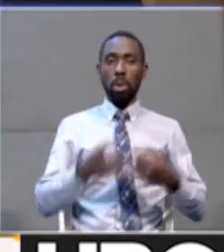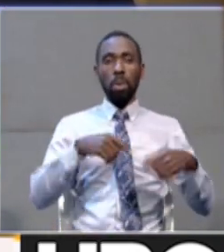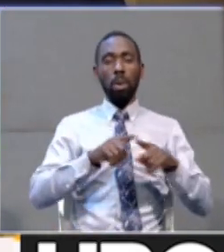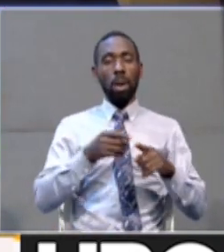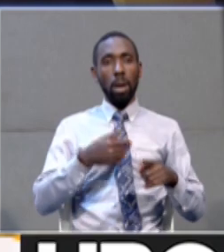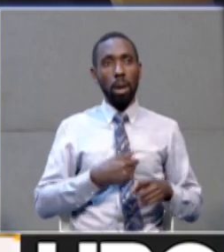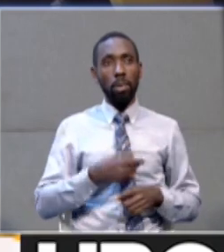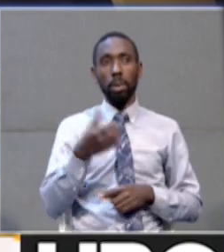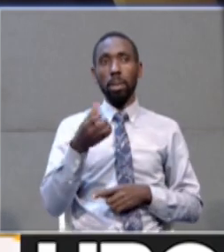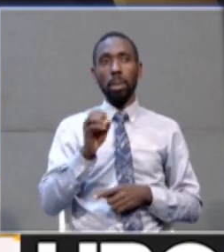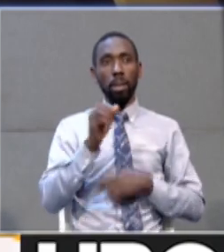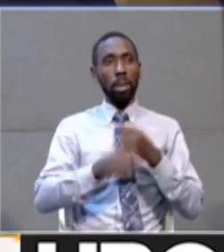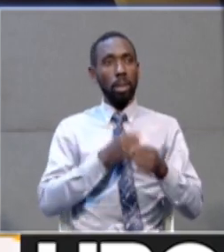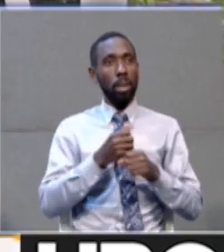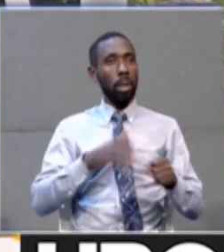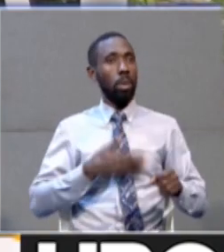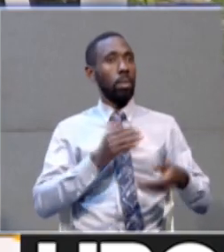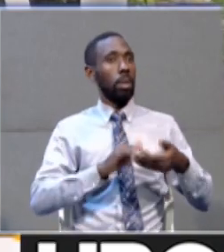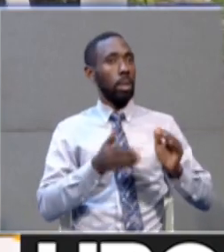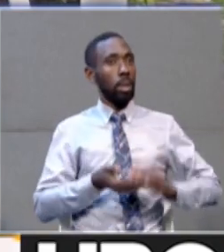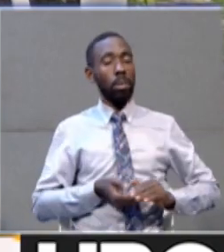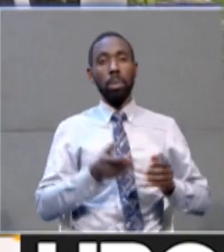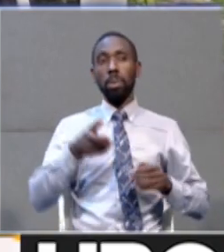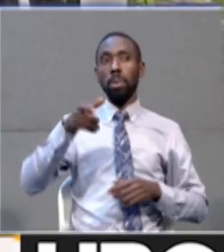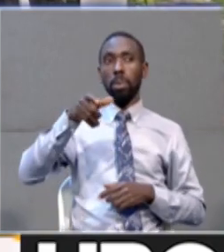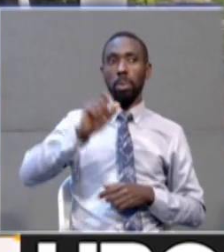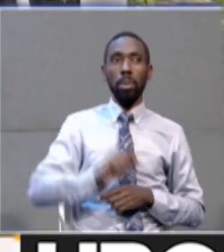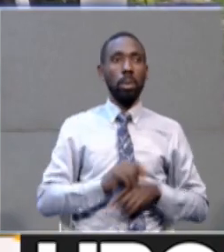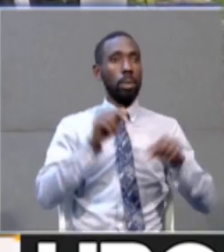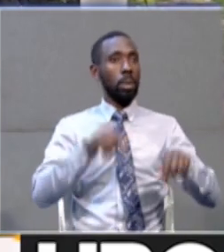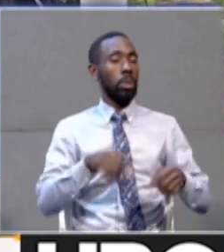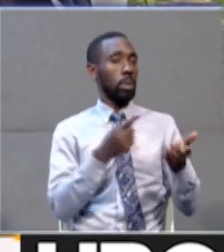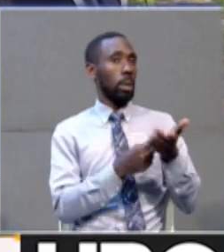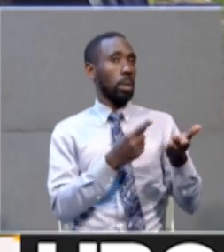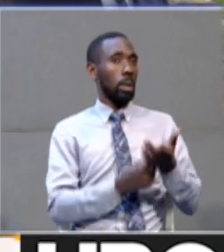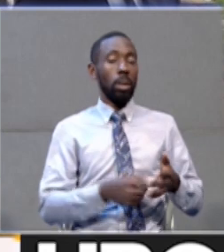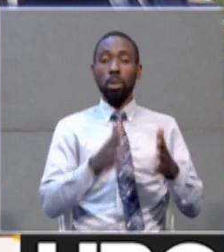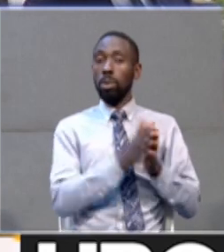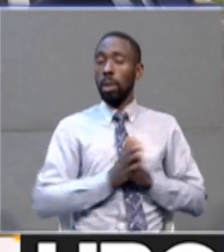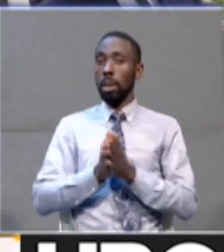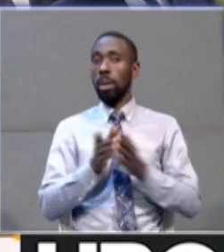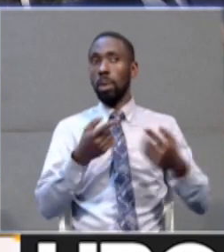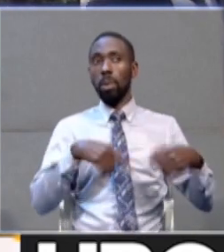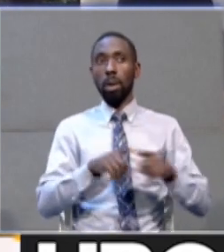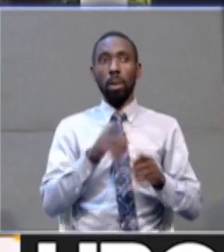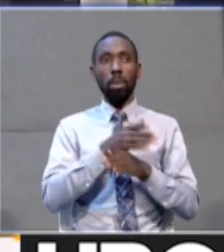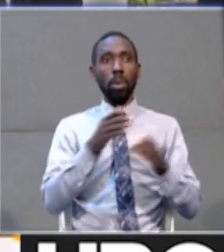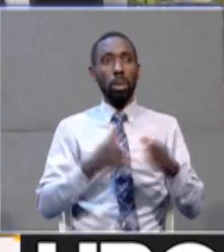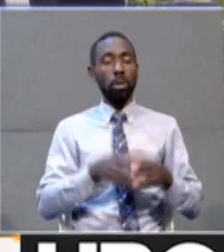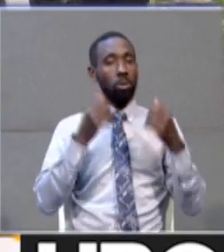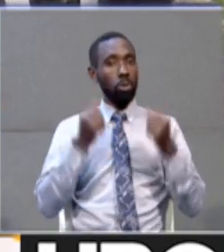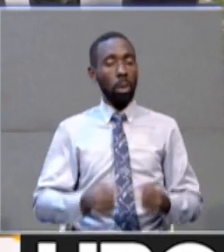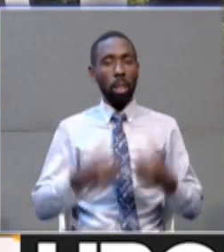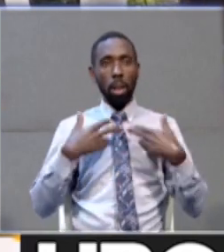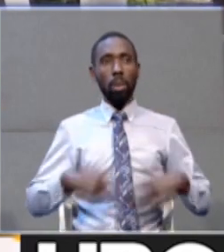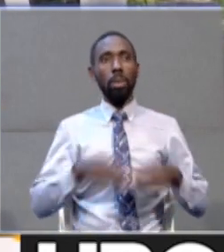mission exits Uganda. We estimate, we hope that over 500,000 people can be screened just in the coming